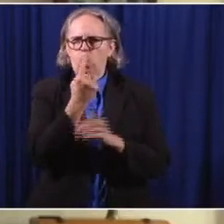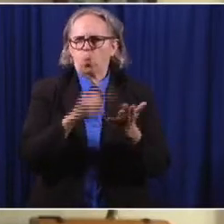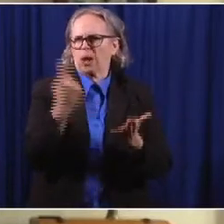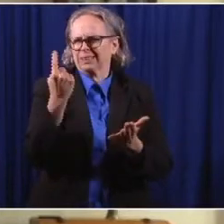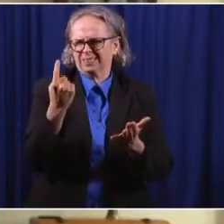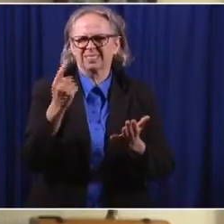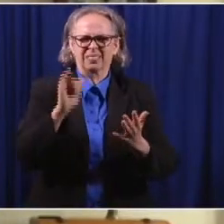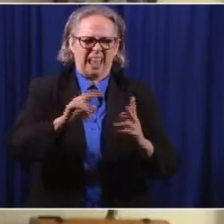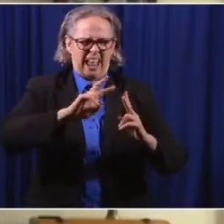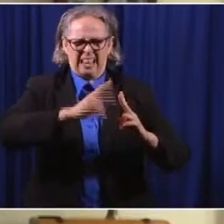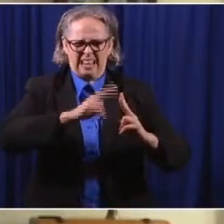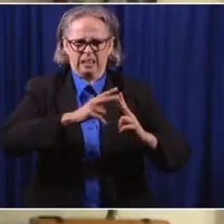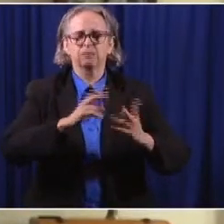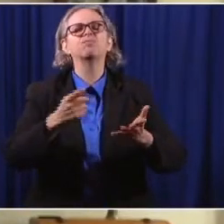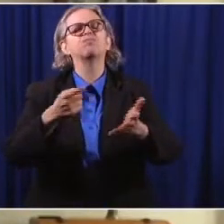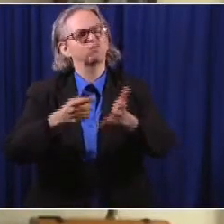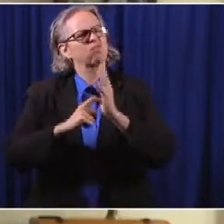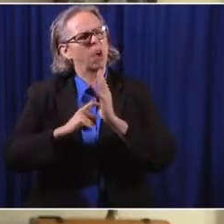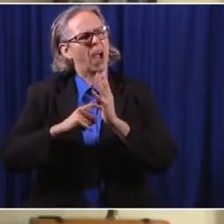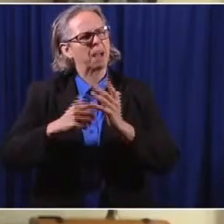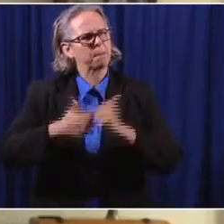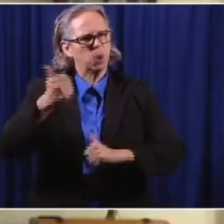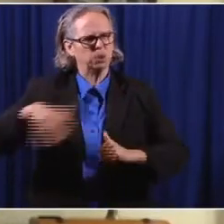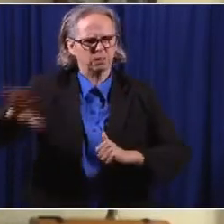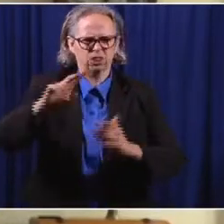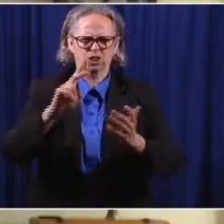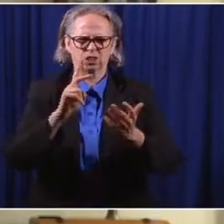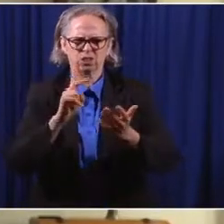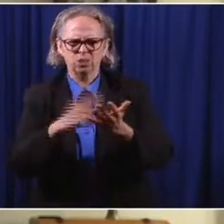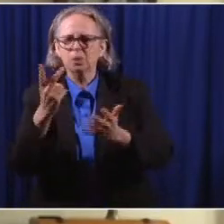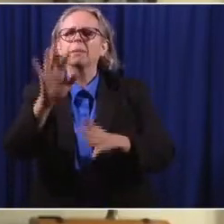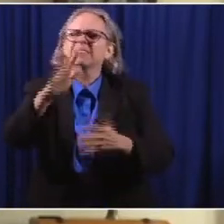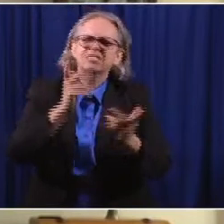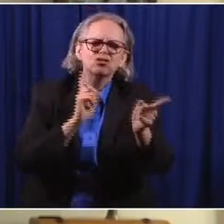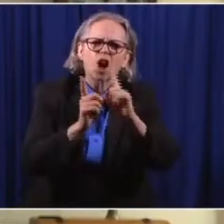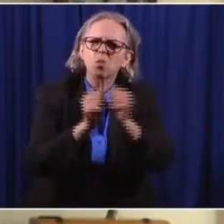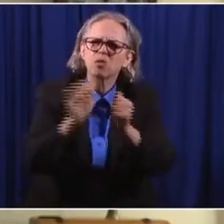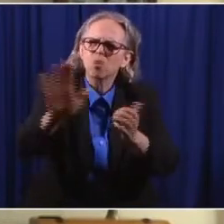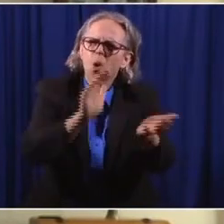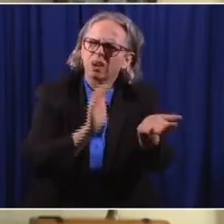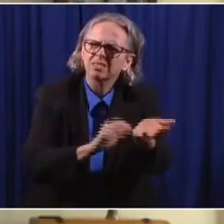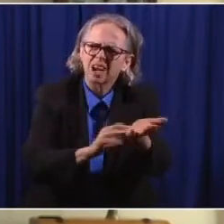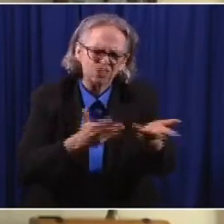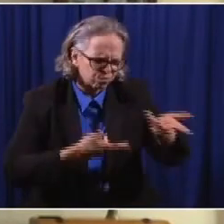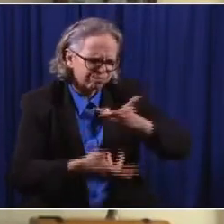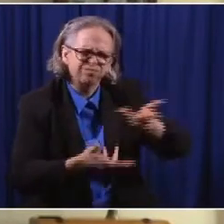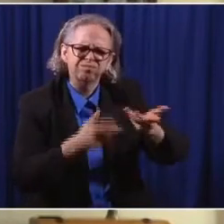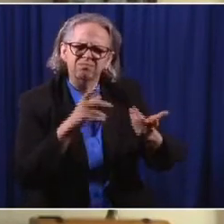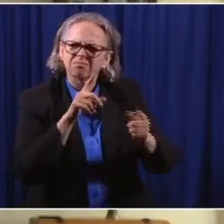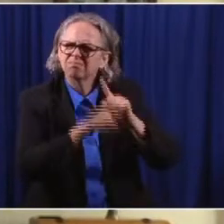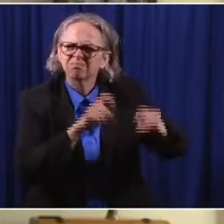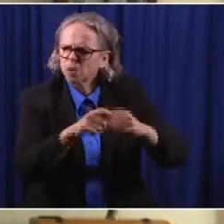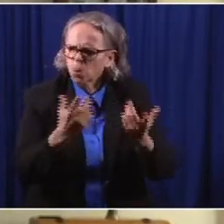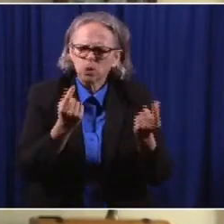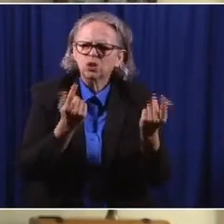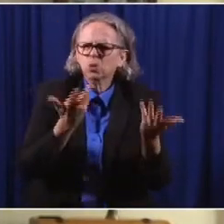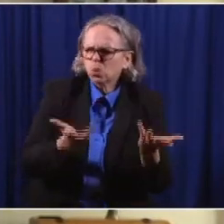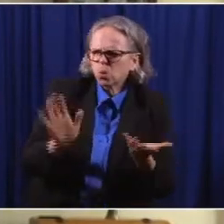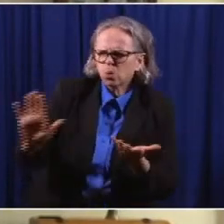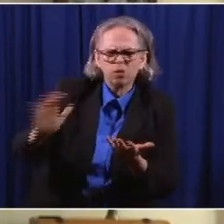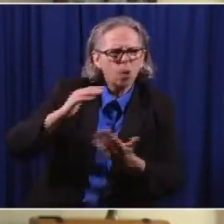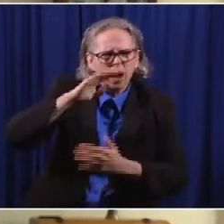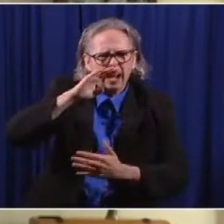Obviously, talk to your pediatrician, your local physician, to learn whether your child should get the 2-dose regimen or